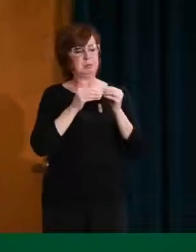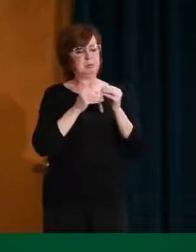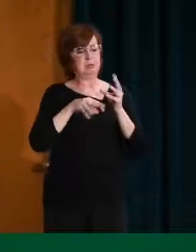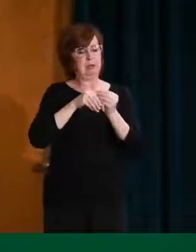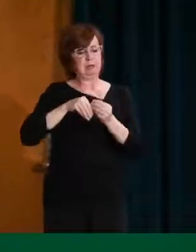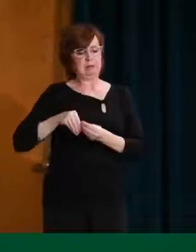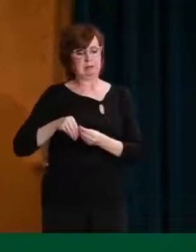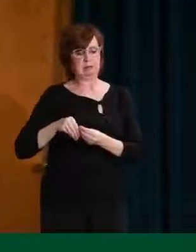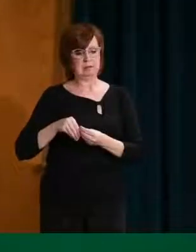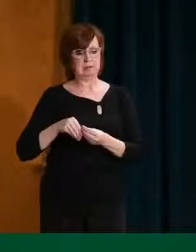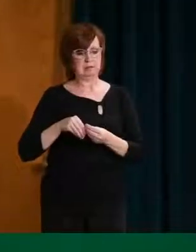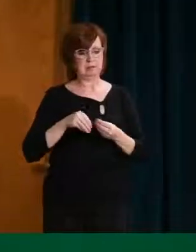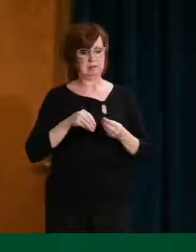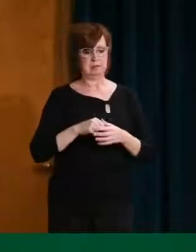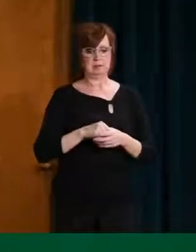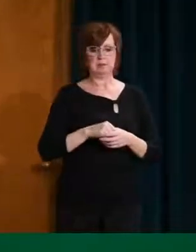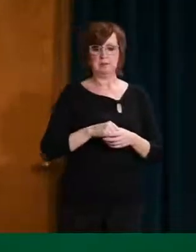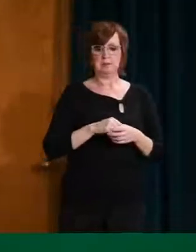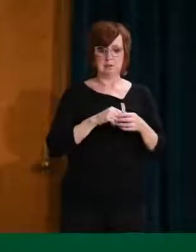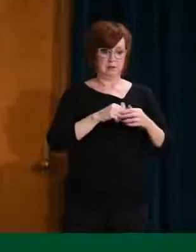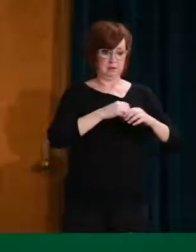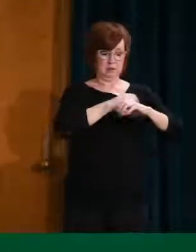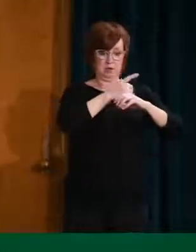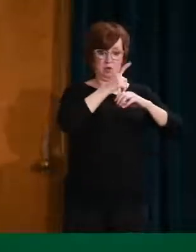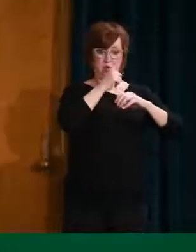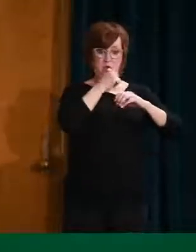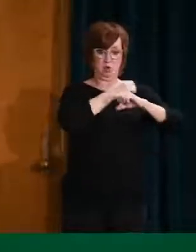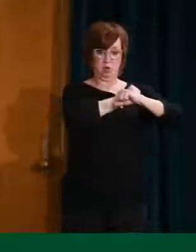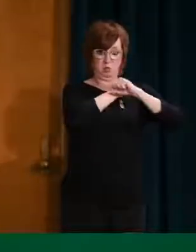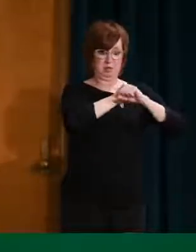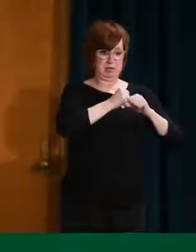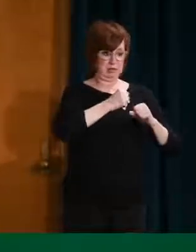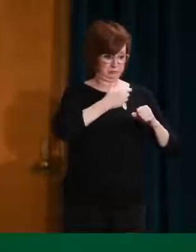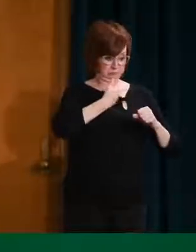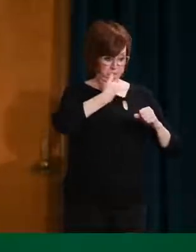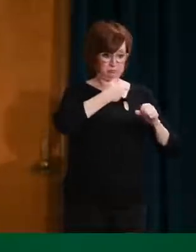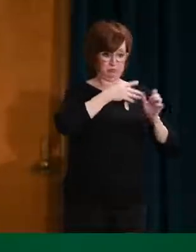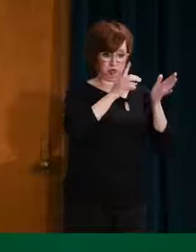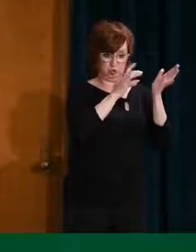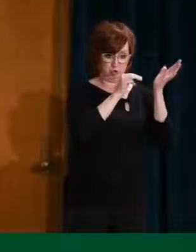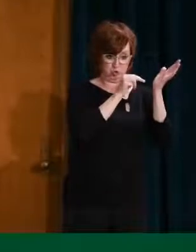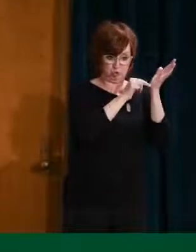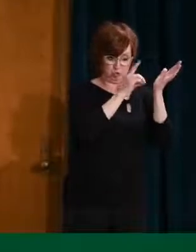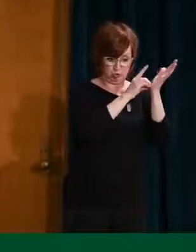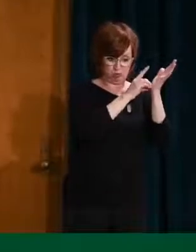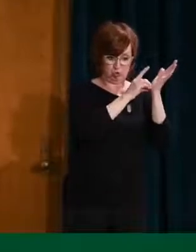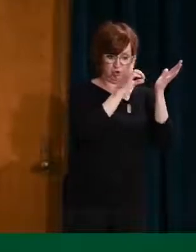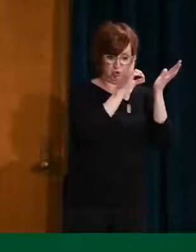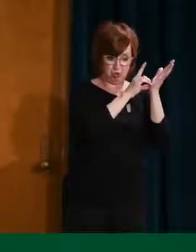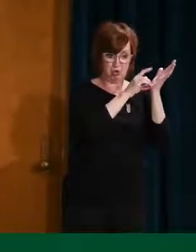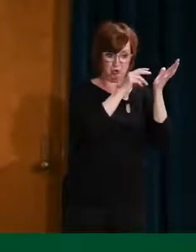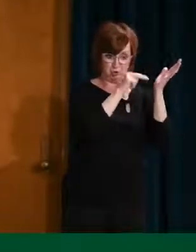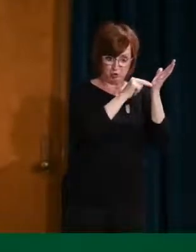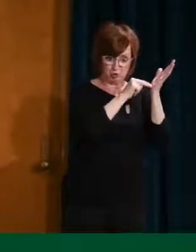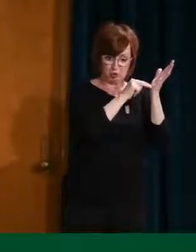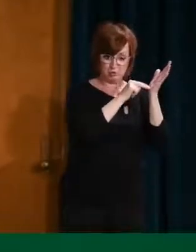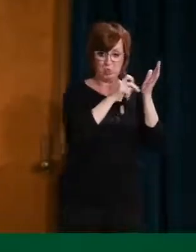us. And so that's the evidence that's coming out, whether it be opinion pieces or actual